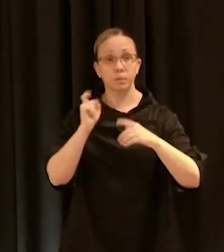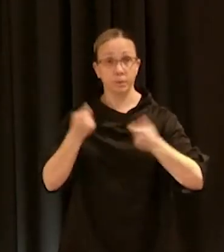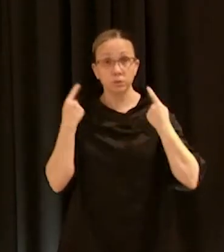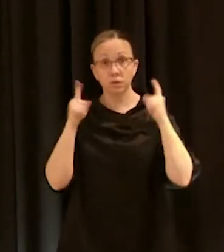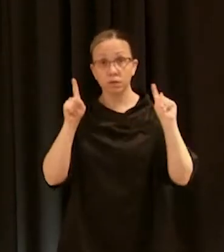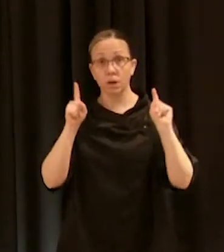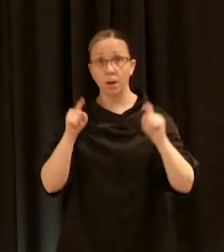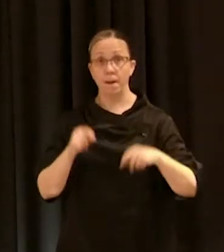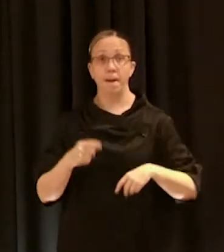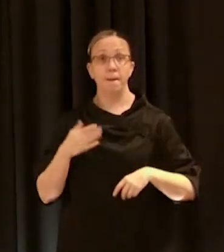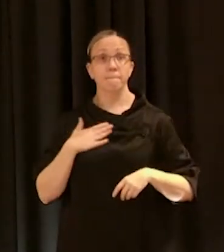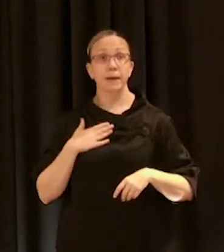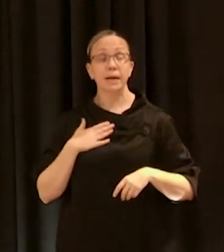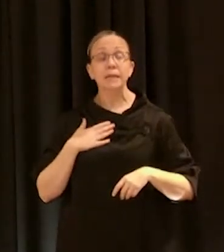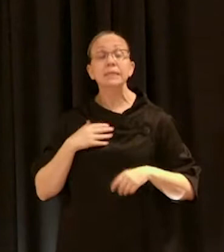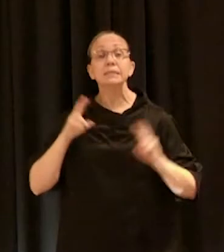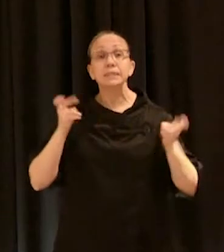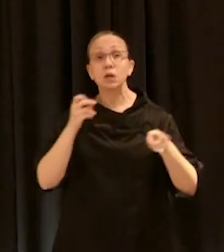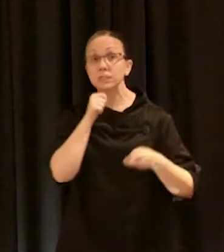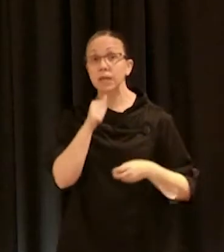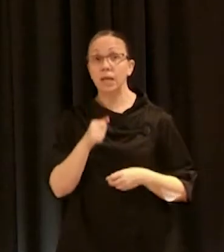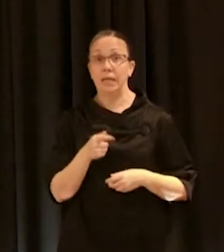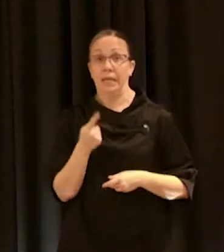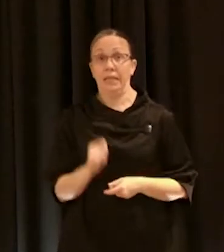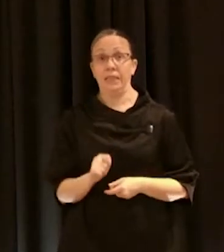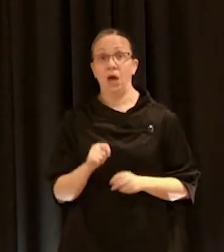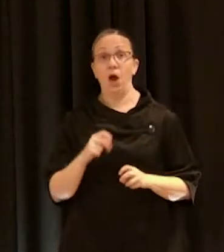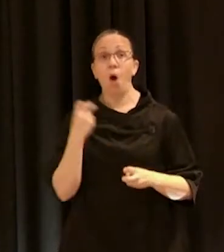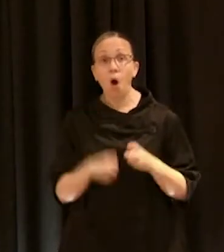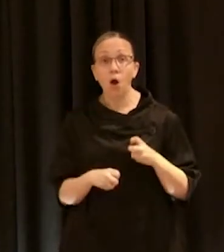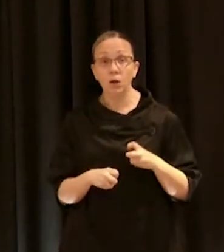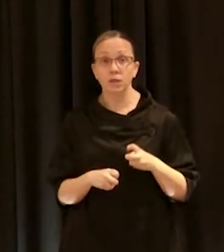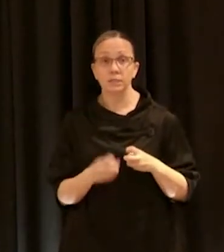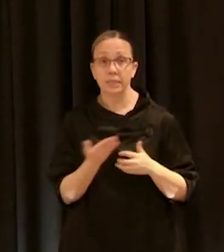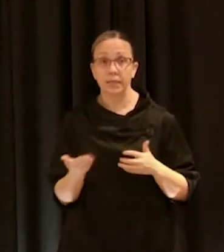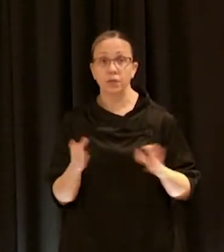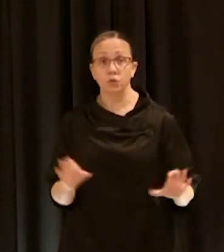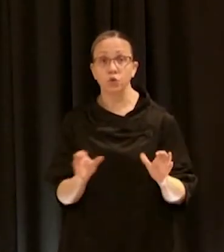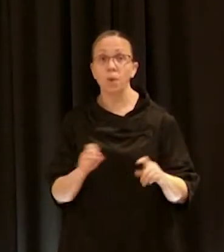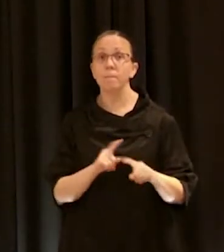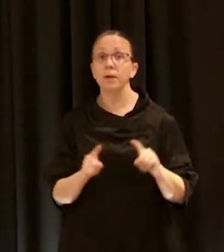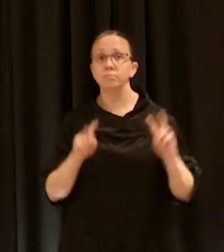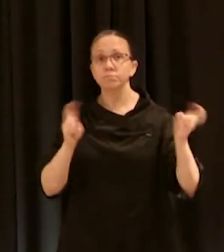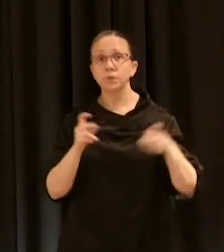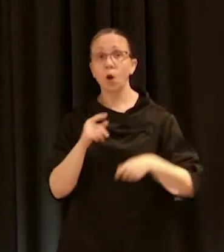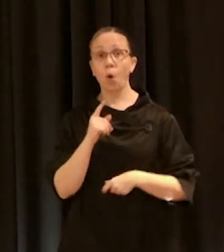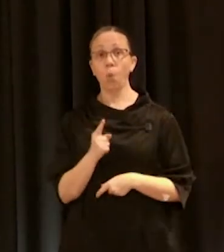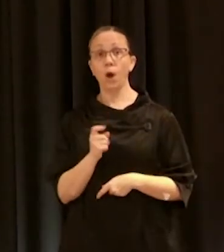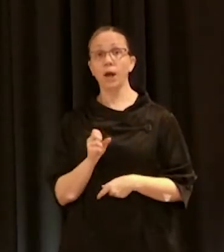not the hardest thing you'll have to ever do. My title is one of the hardest things.